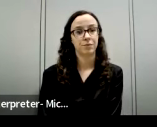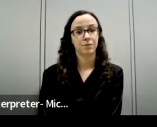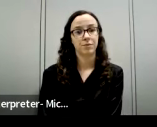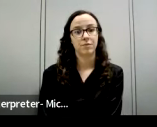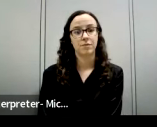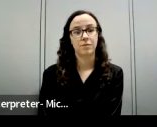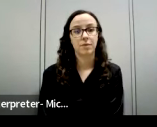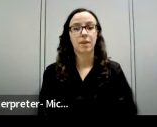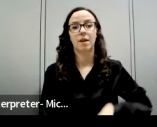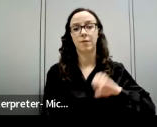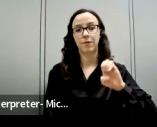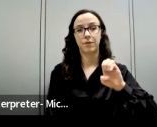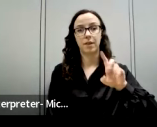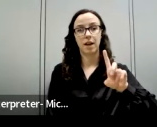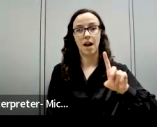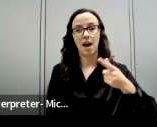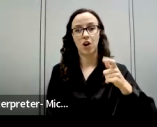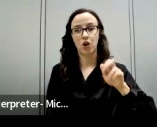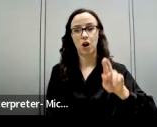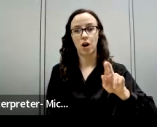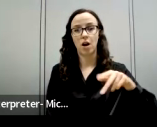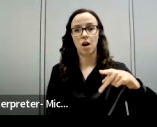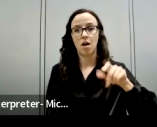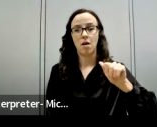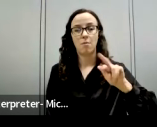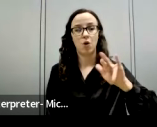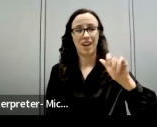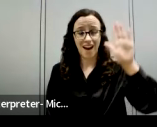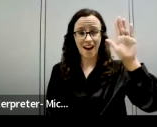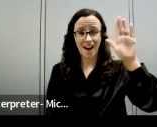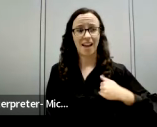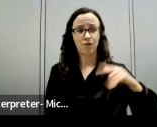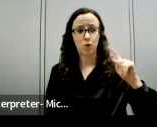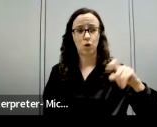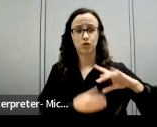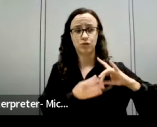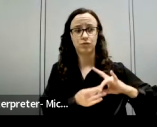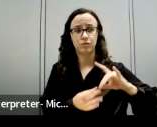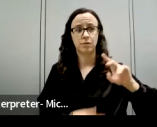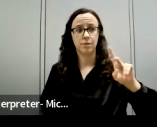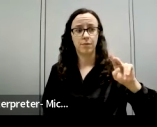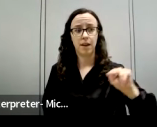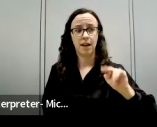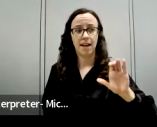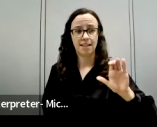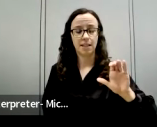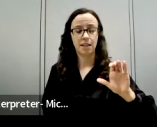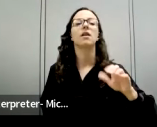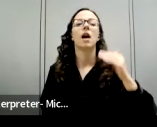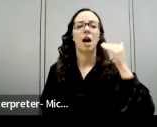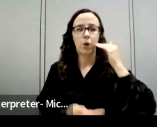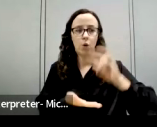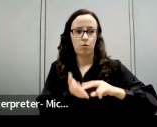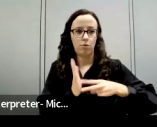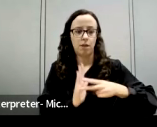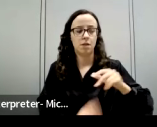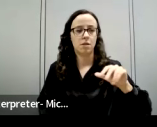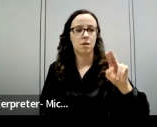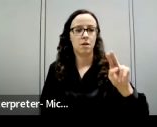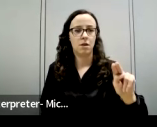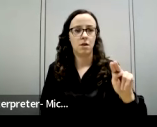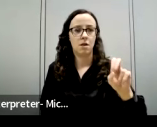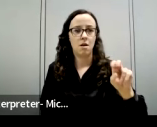Stephanie, I might have a question regarding NC. So I know for NC, it's non-commercial, so you're not allowed any